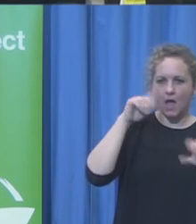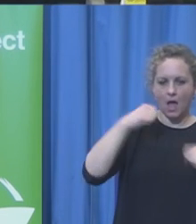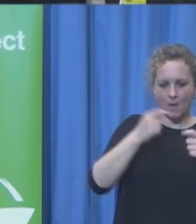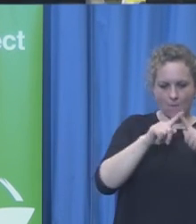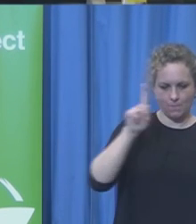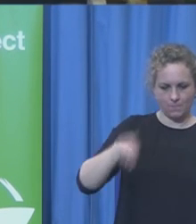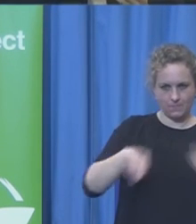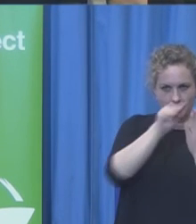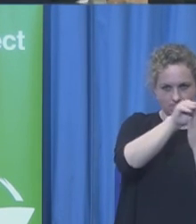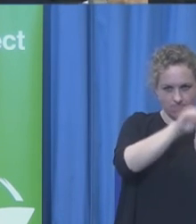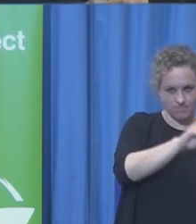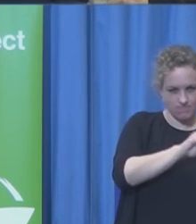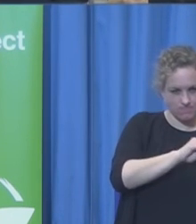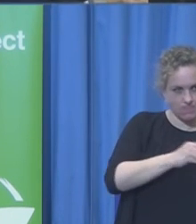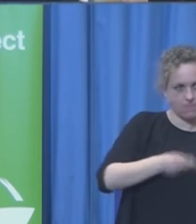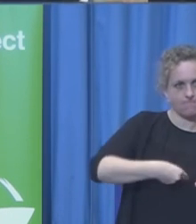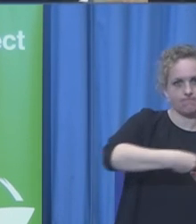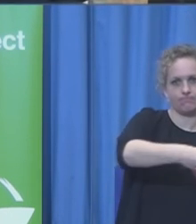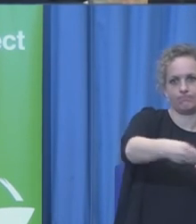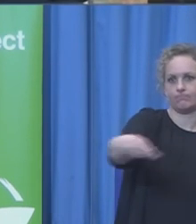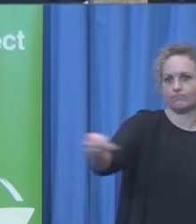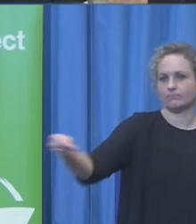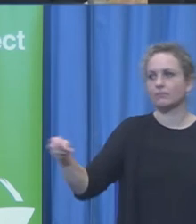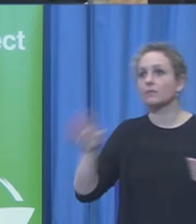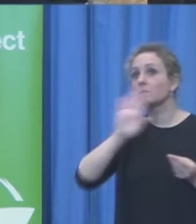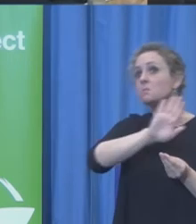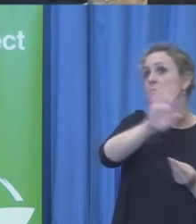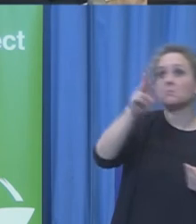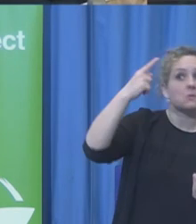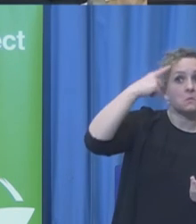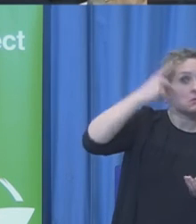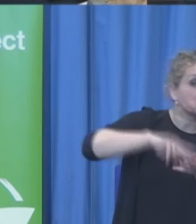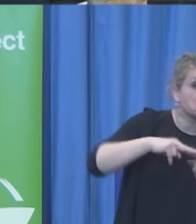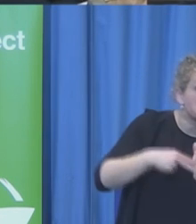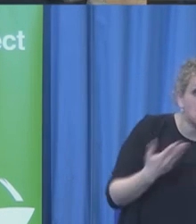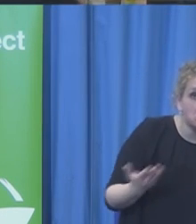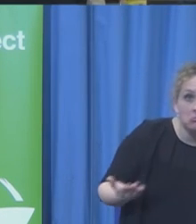order to clarify what the process is. So